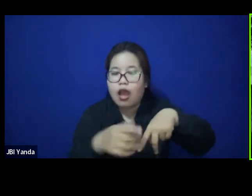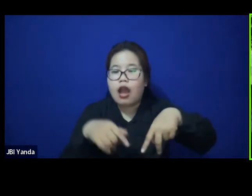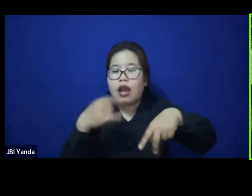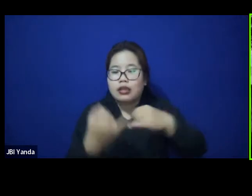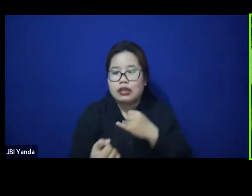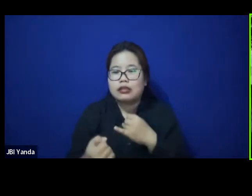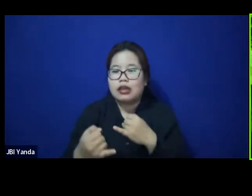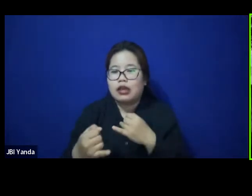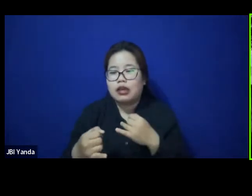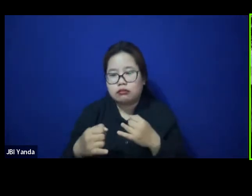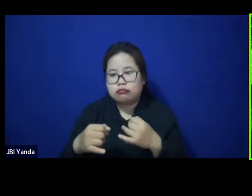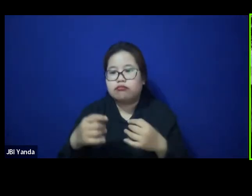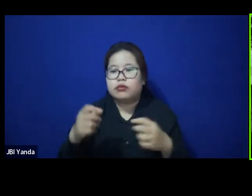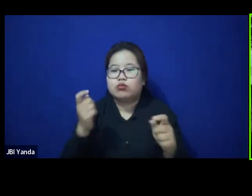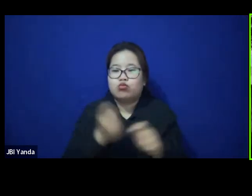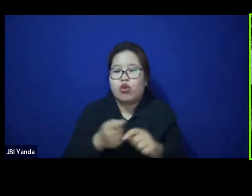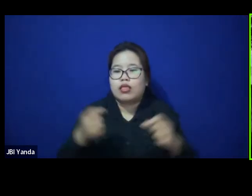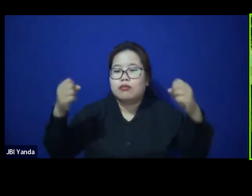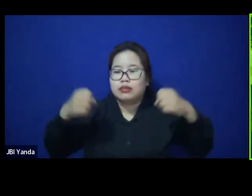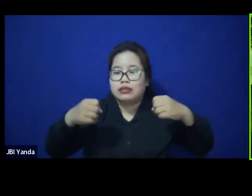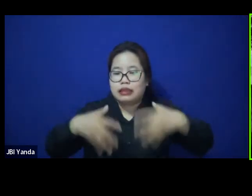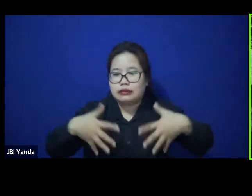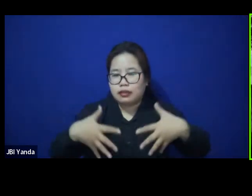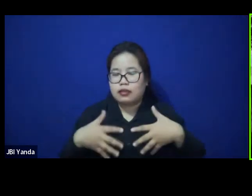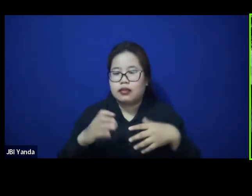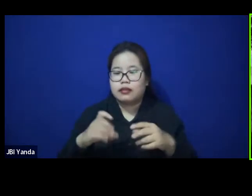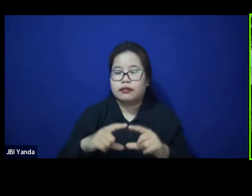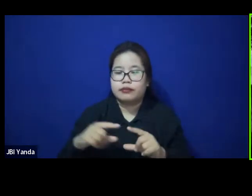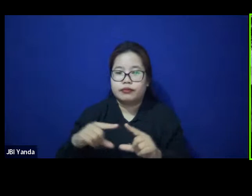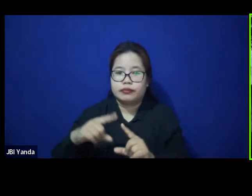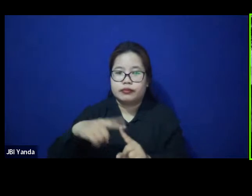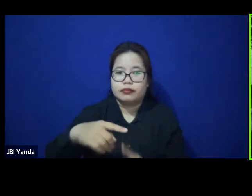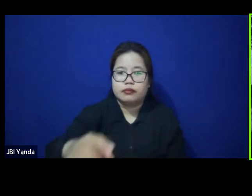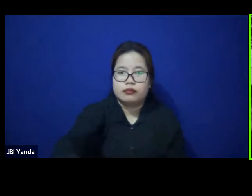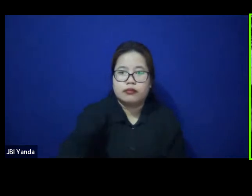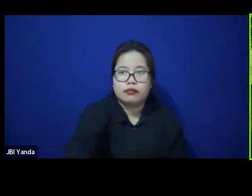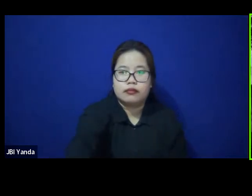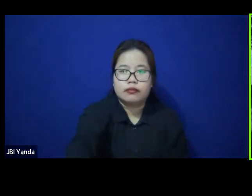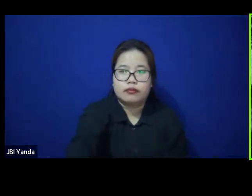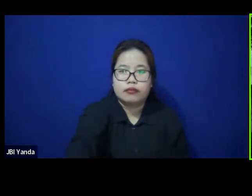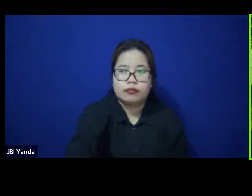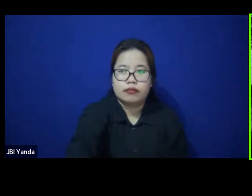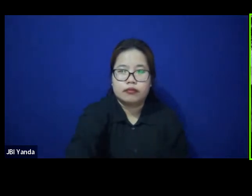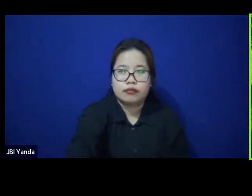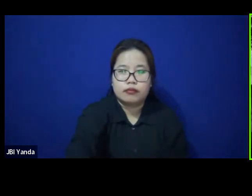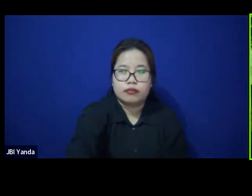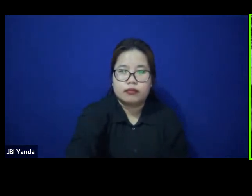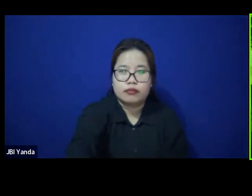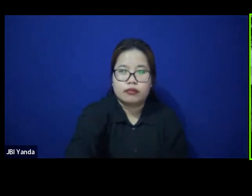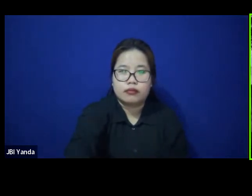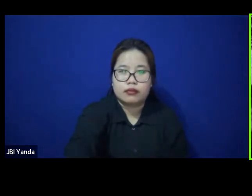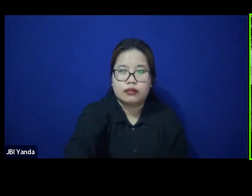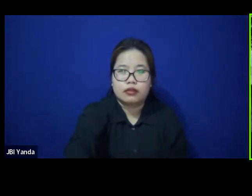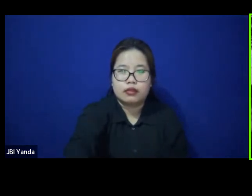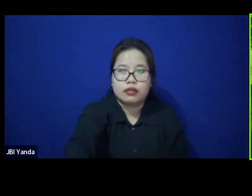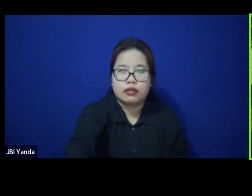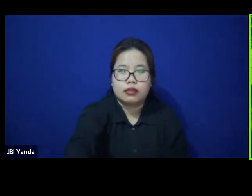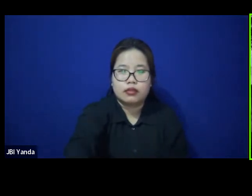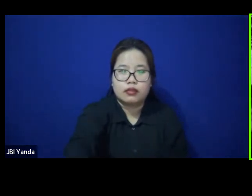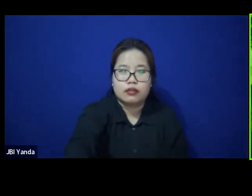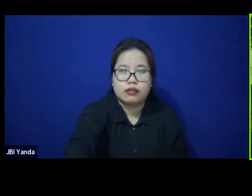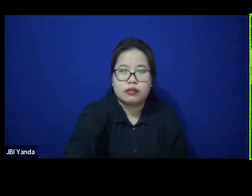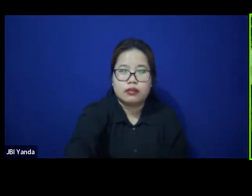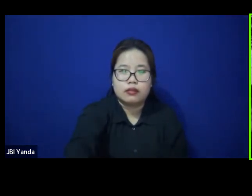my tibia. I had to have one which had gradiated measurements for returning it back to bending to